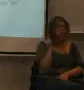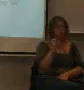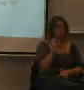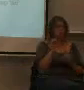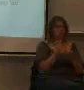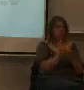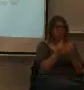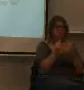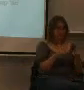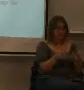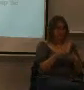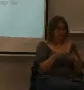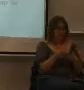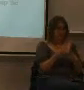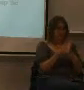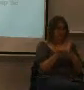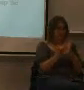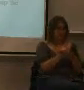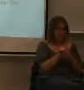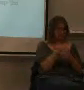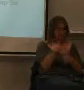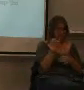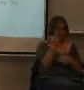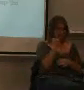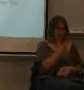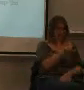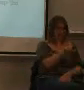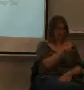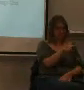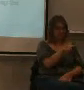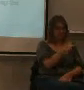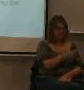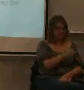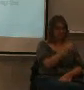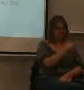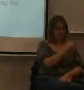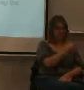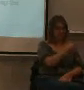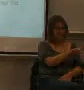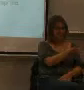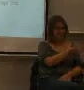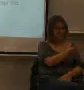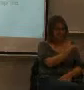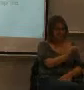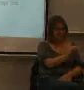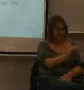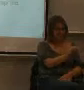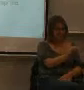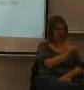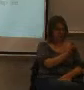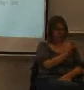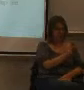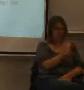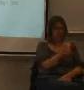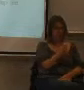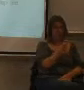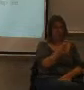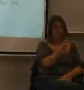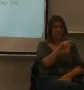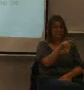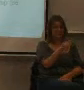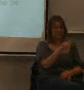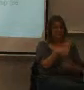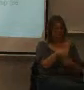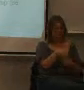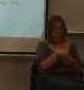do those, to quantify that, we have the idea of a lethal dose at LD 50, or an effective concentration 50. So lethal,